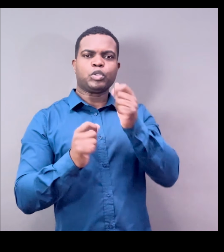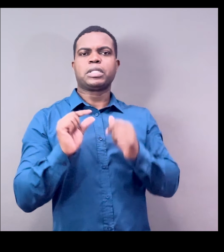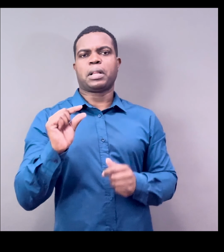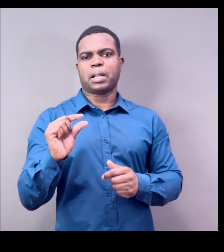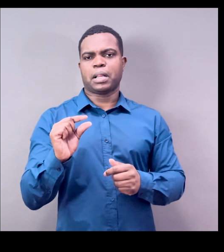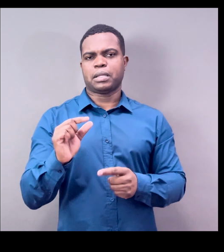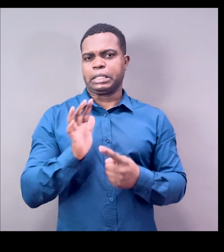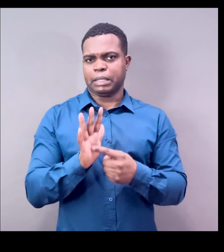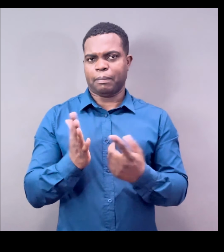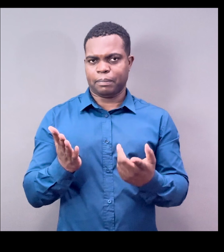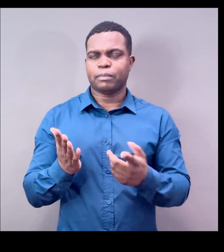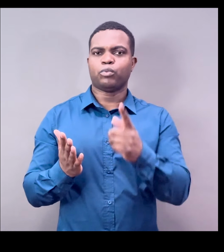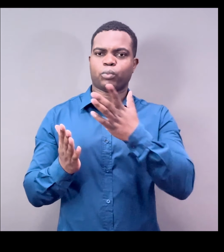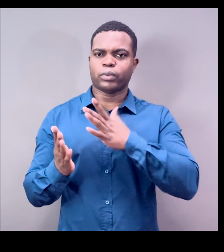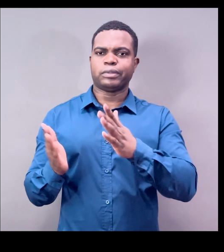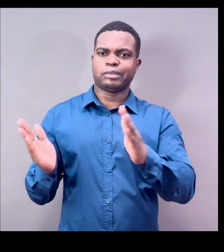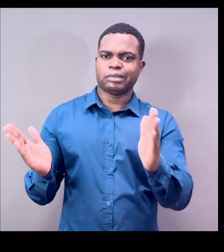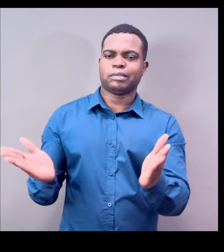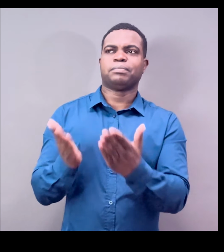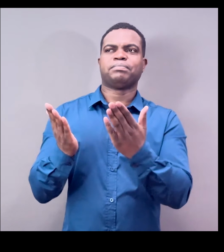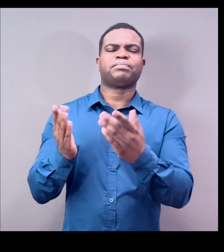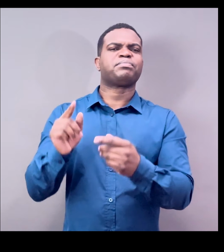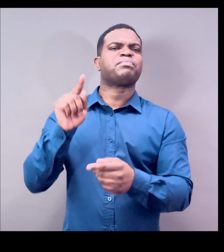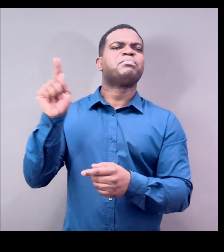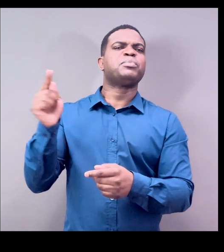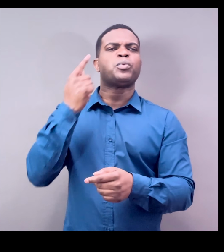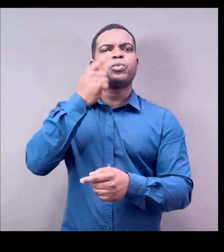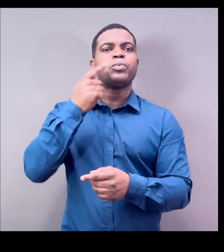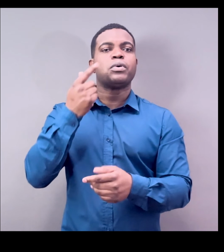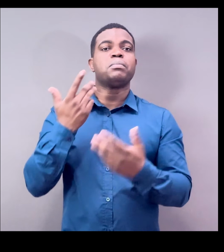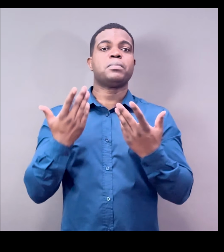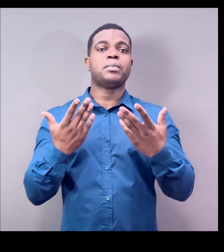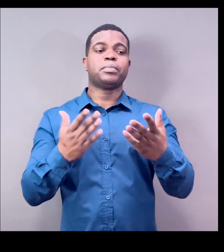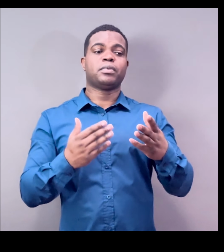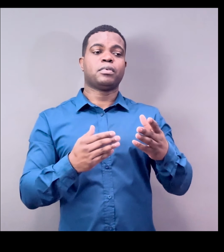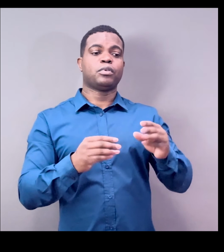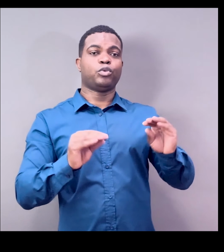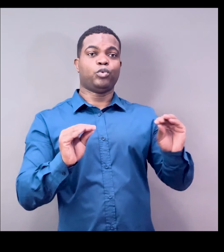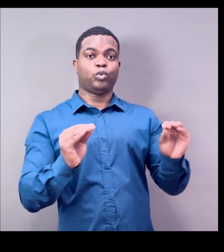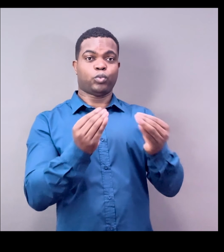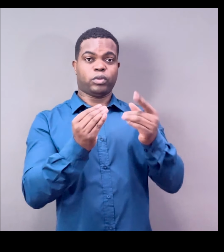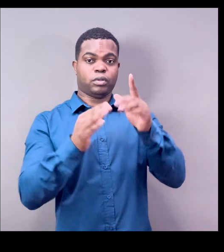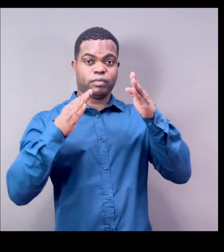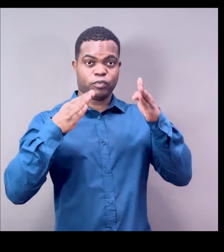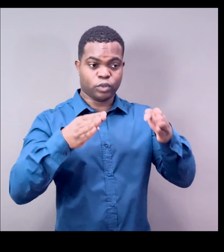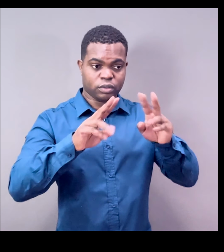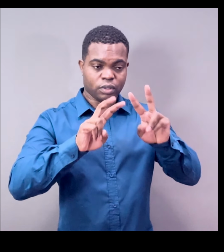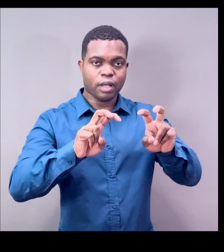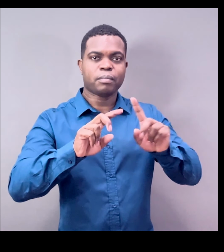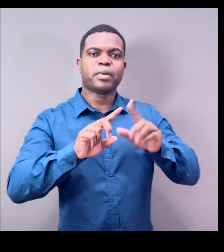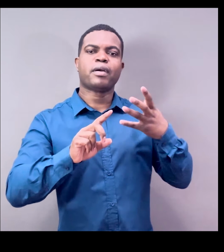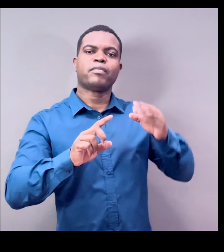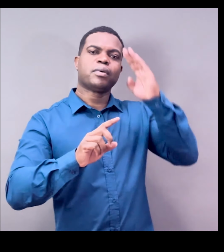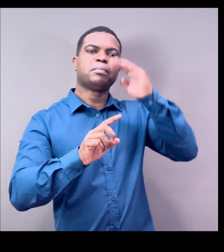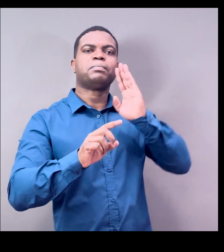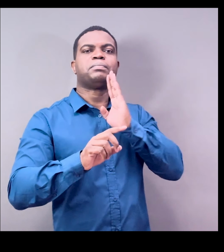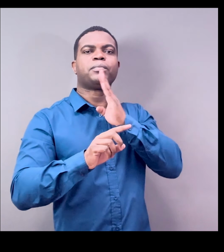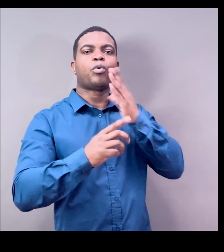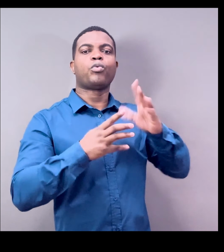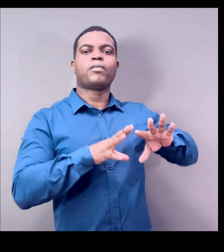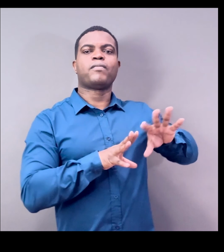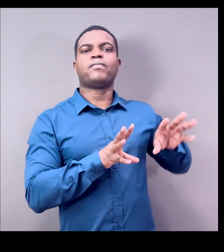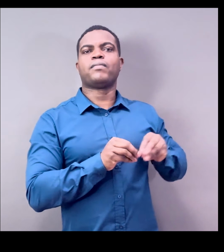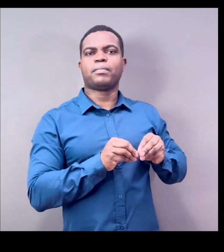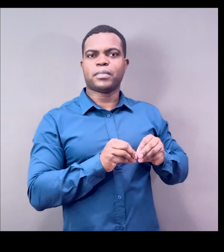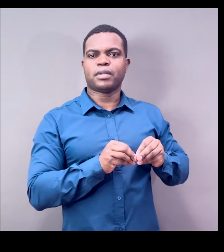example, family members of the young people you want to engage during the community, the